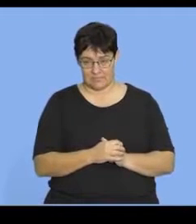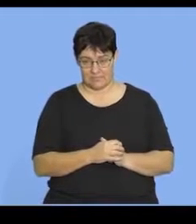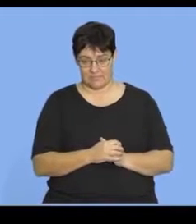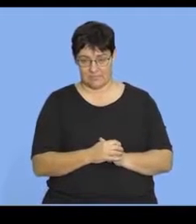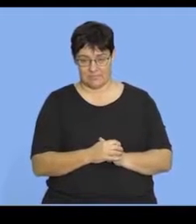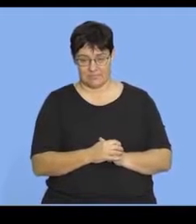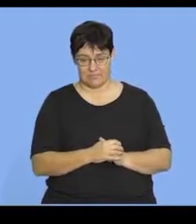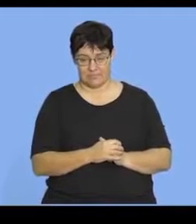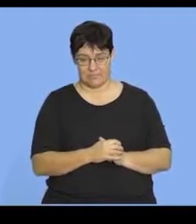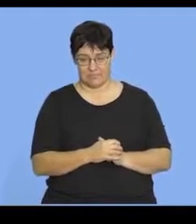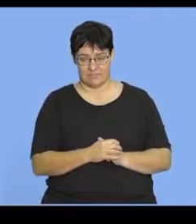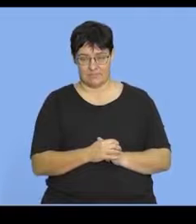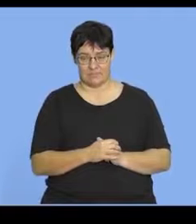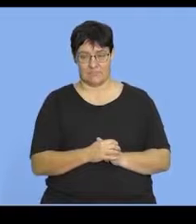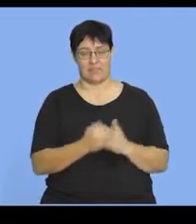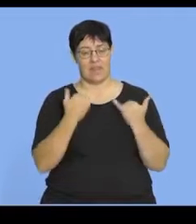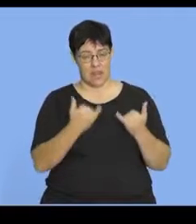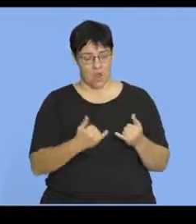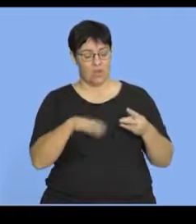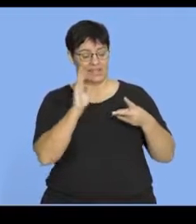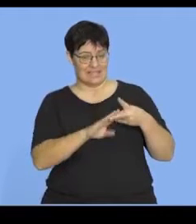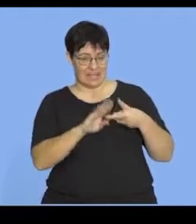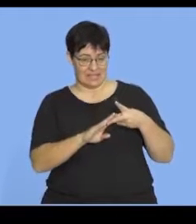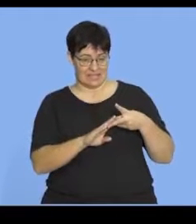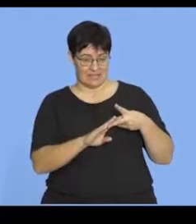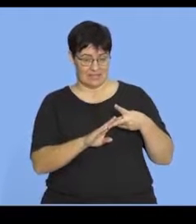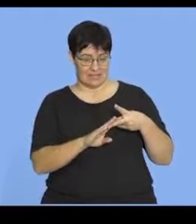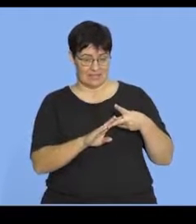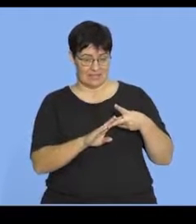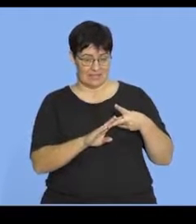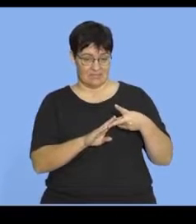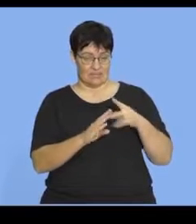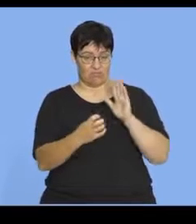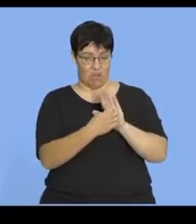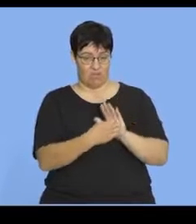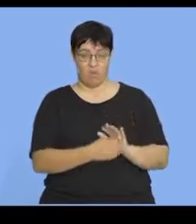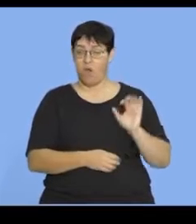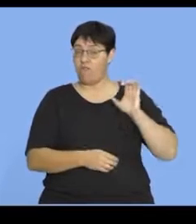My graph now becomes a second graph. Force doesn't change.